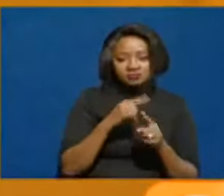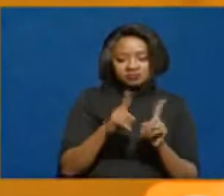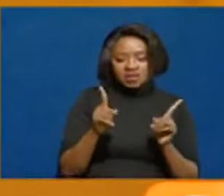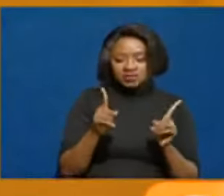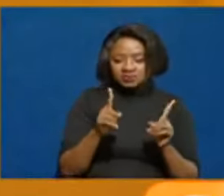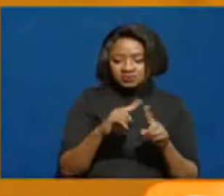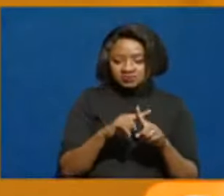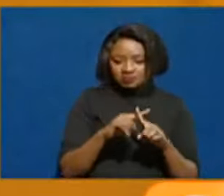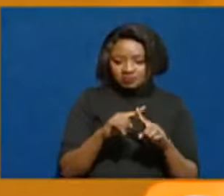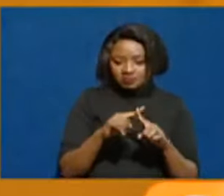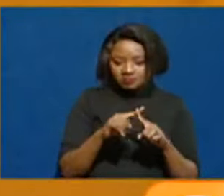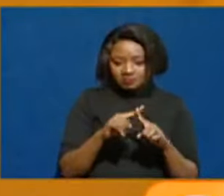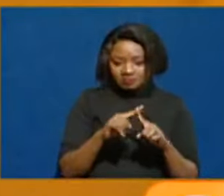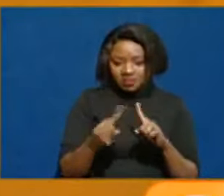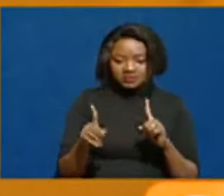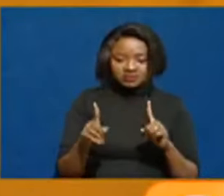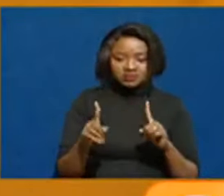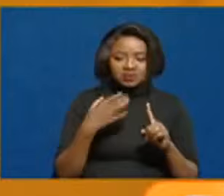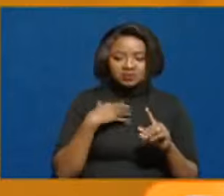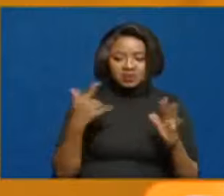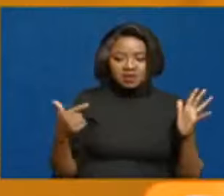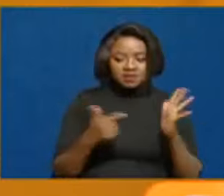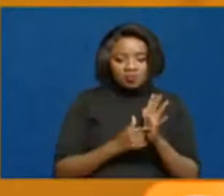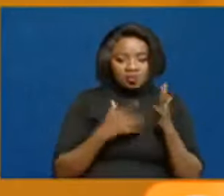about the reality on ground,